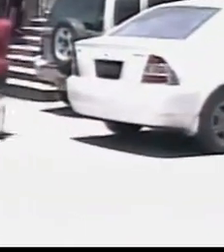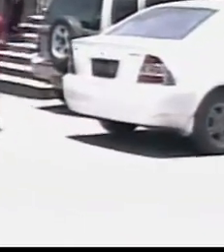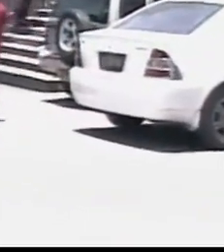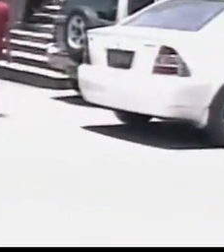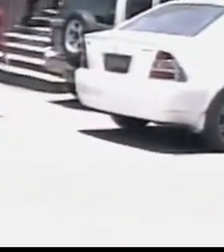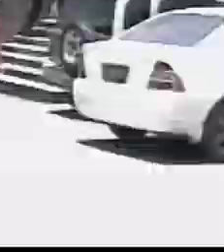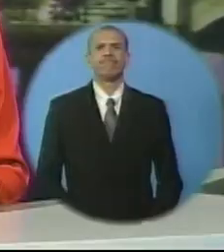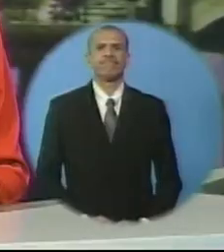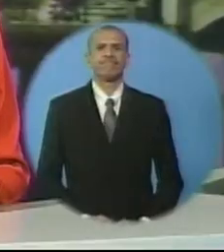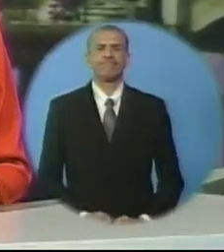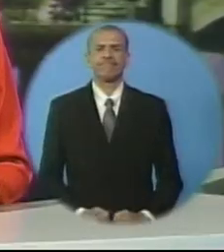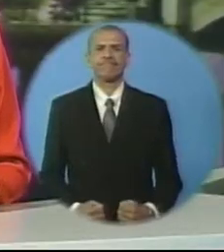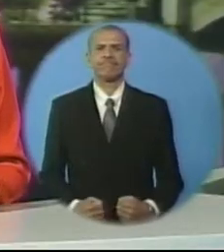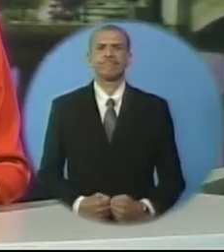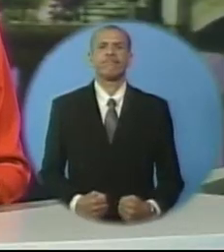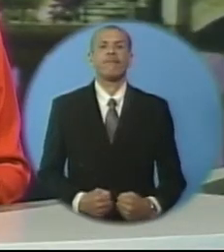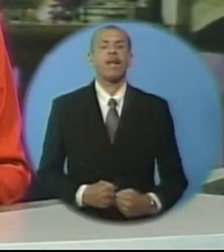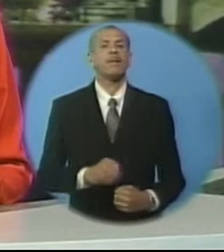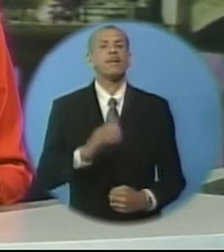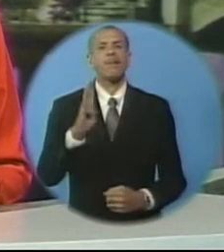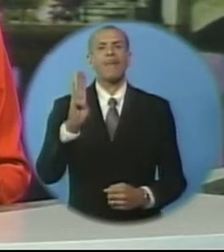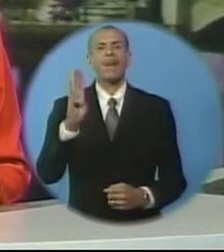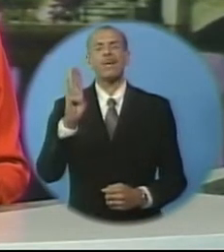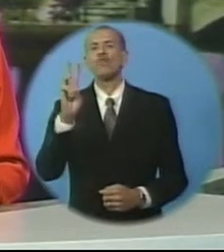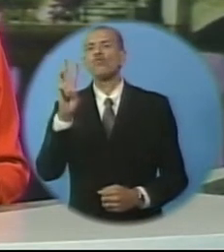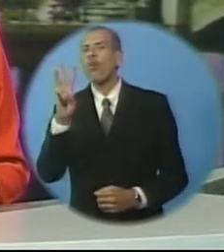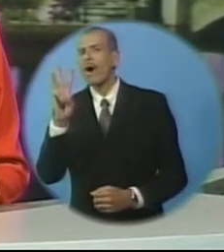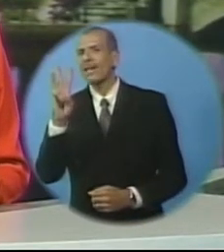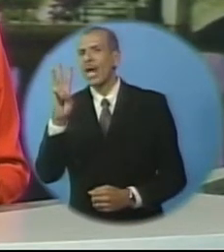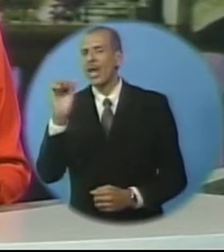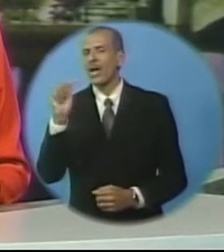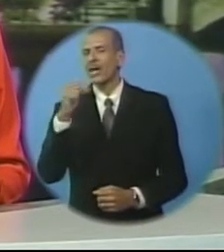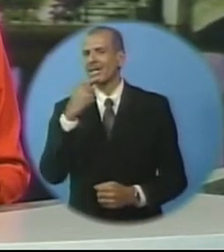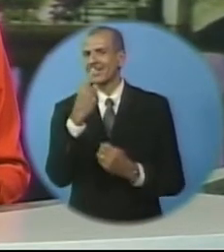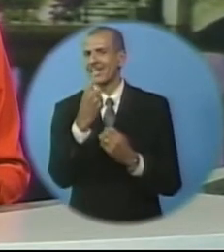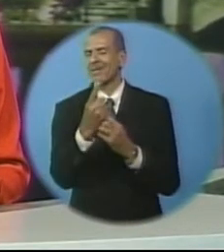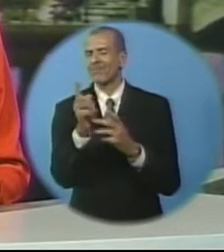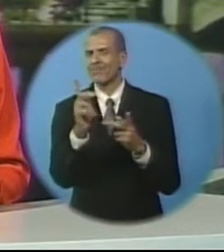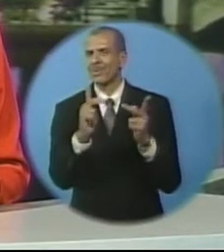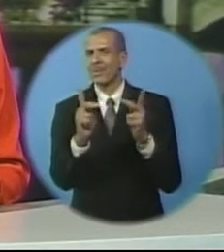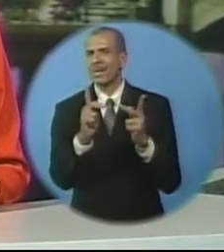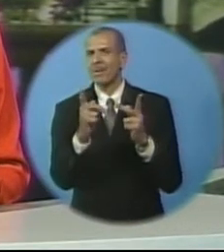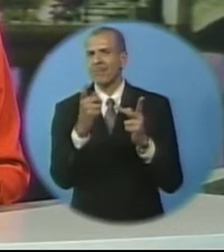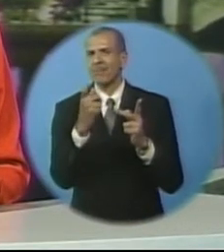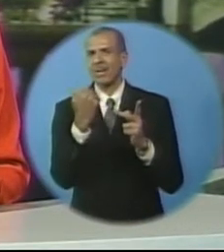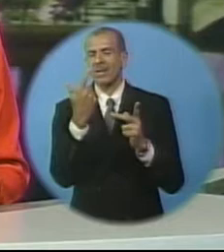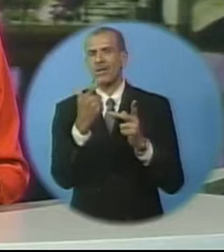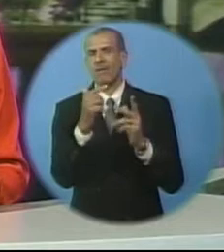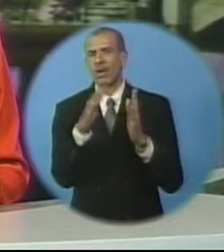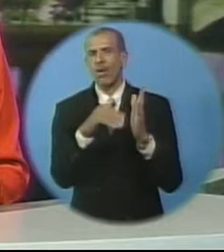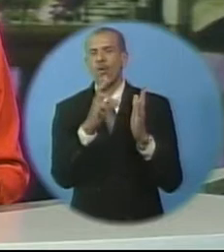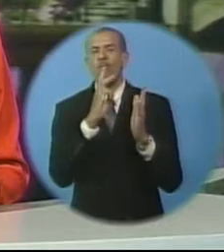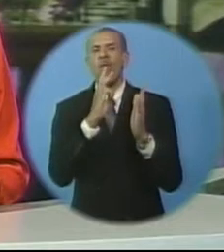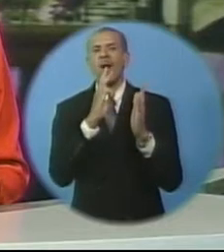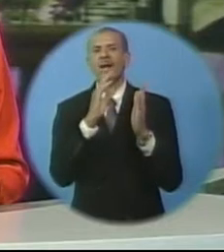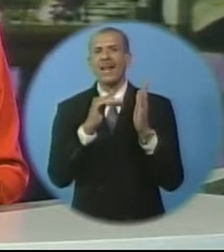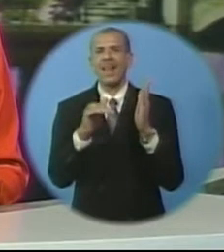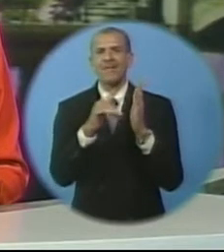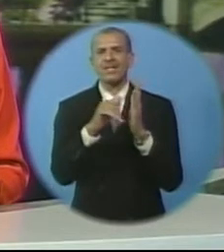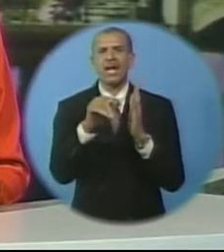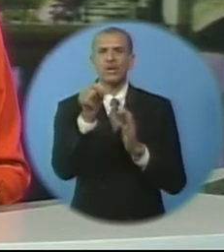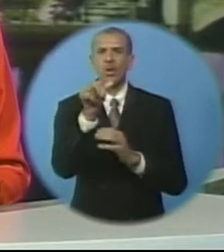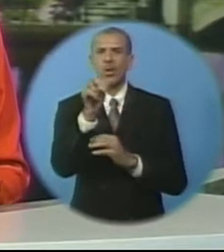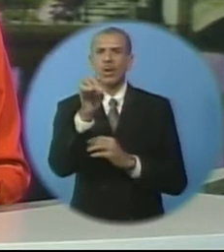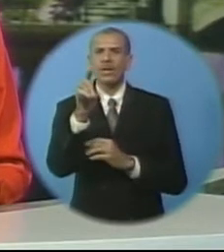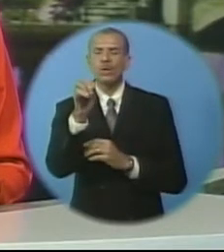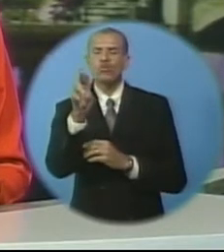23rd. The Barbados Water Authority is informing the public that due to exceedingly low water levels at Golden Ridge